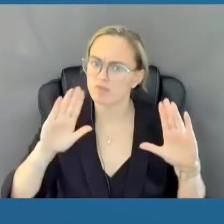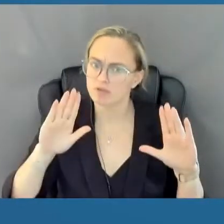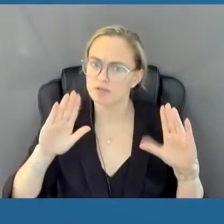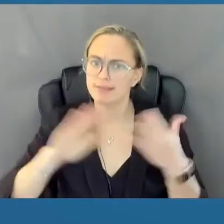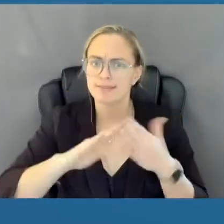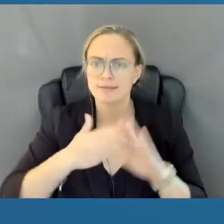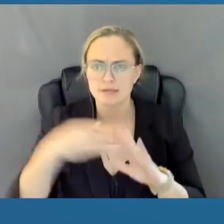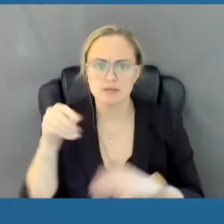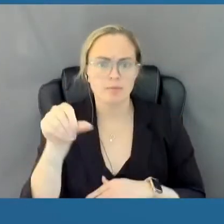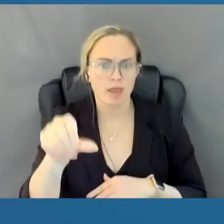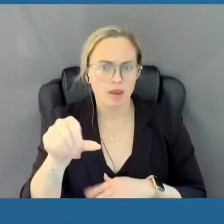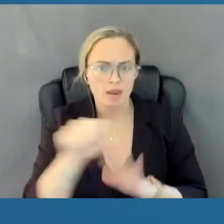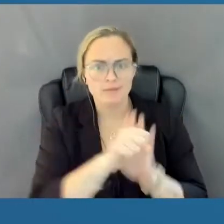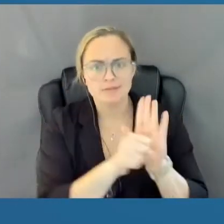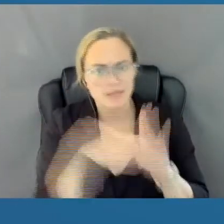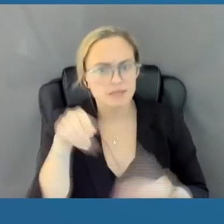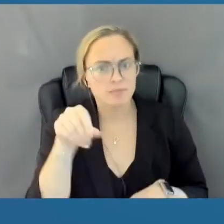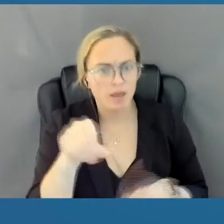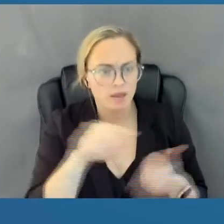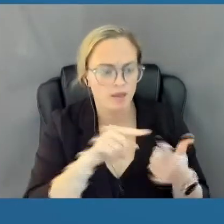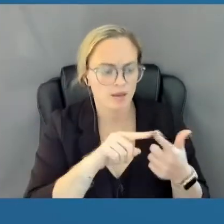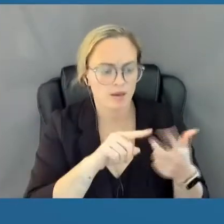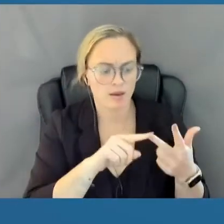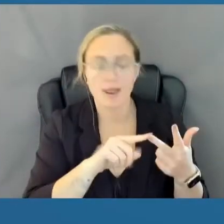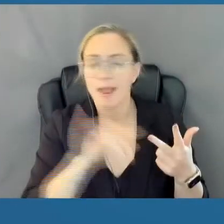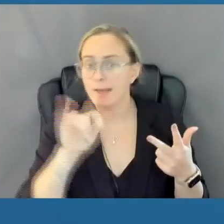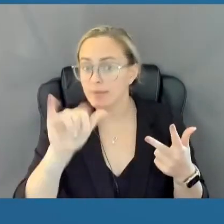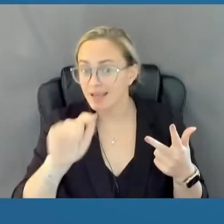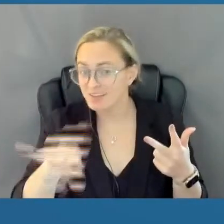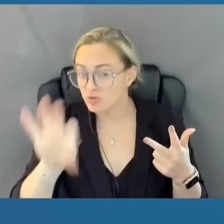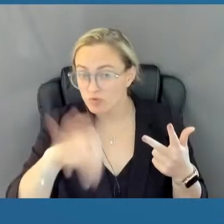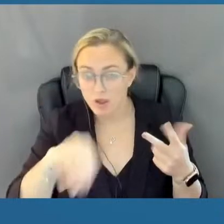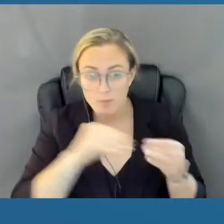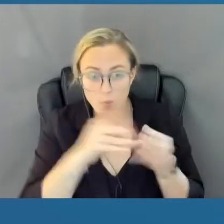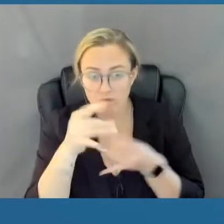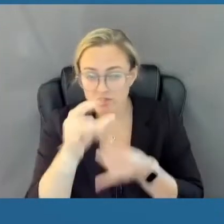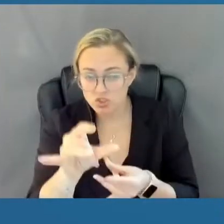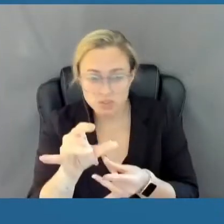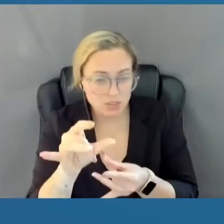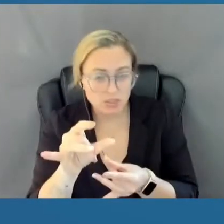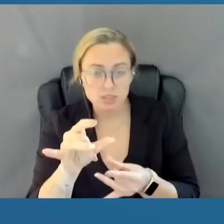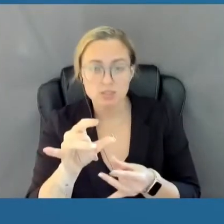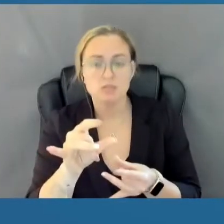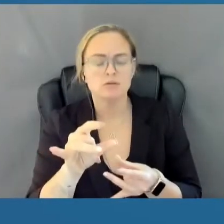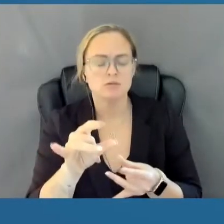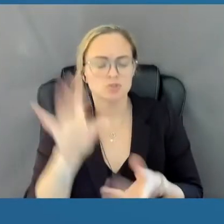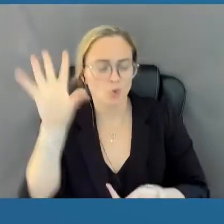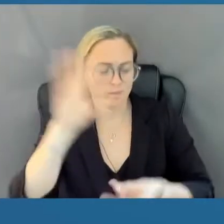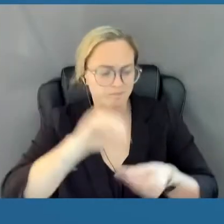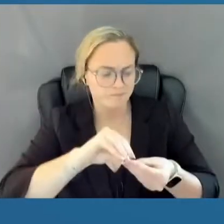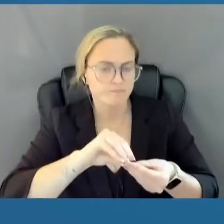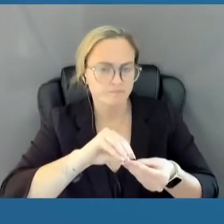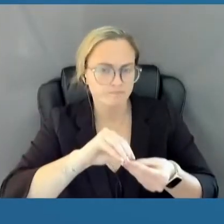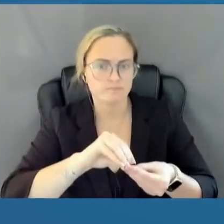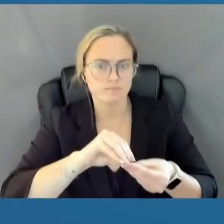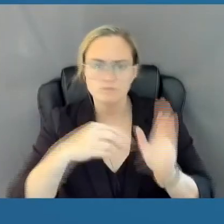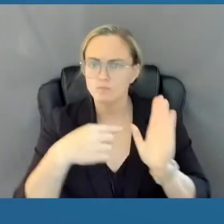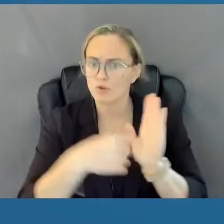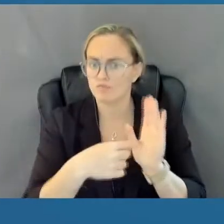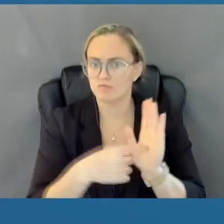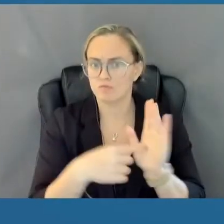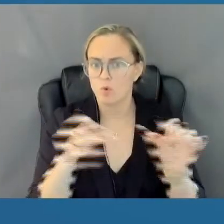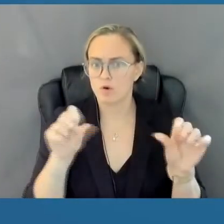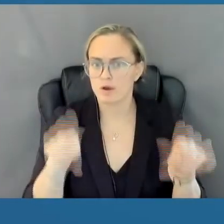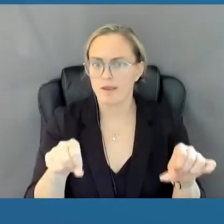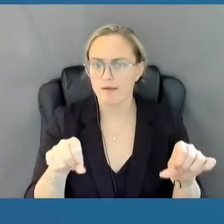paying, the state is paying, the MTA has to find more efficiencies. So combined, we'll be able to afford it's